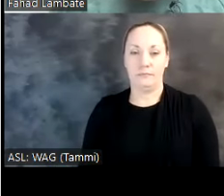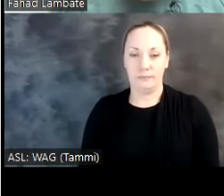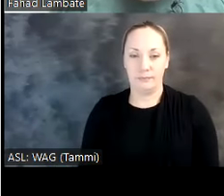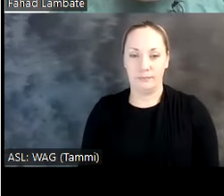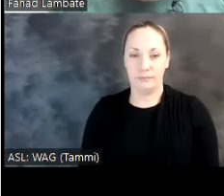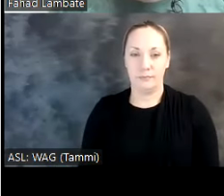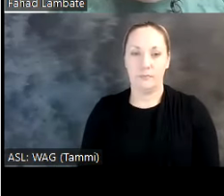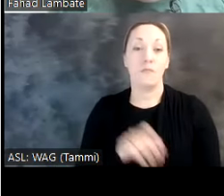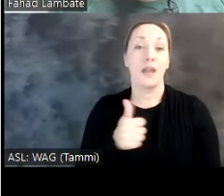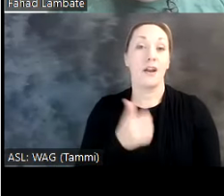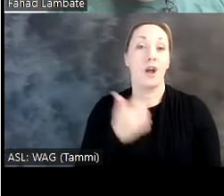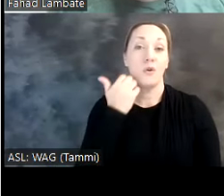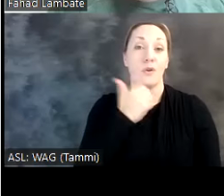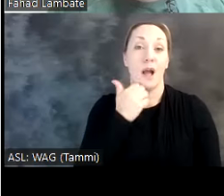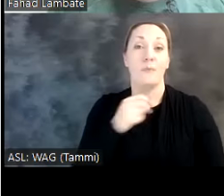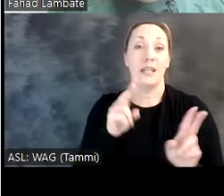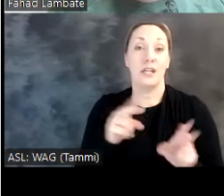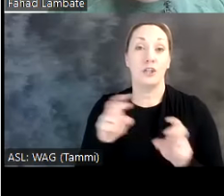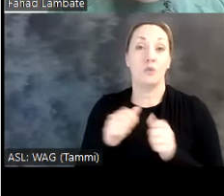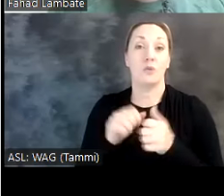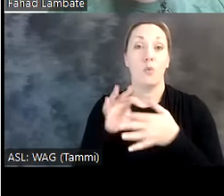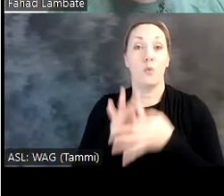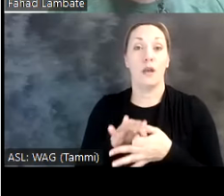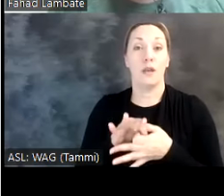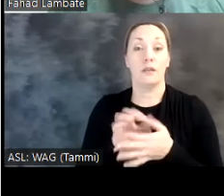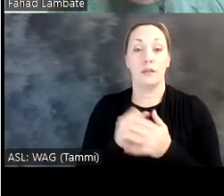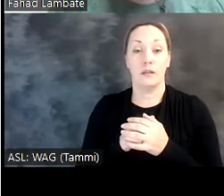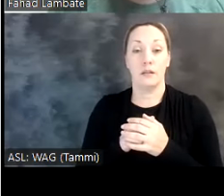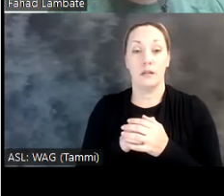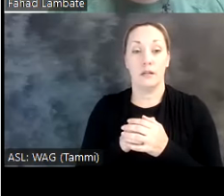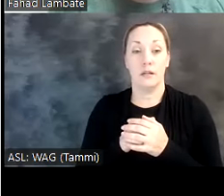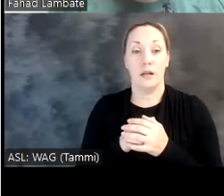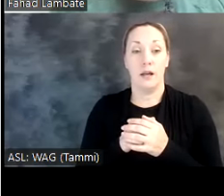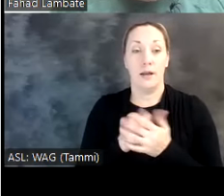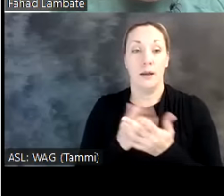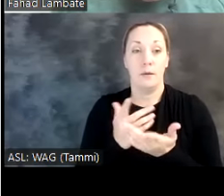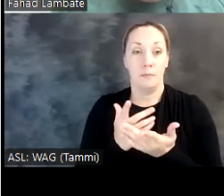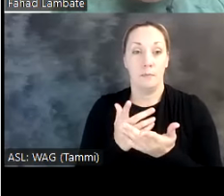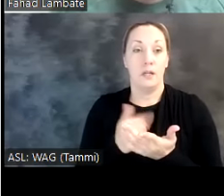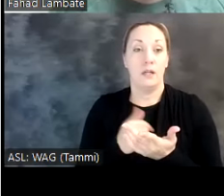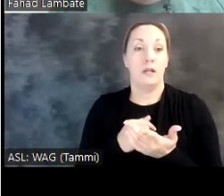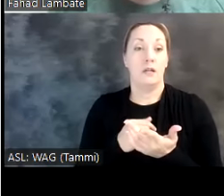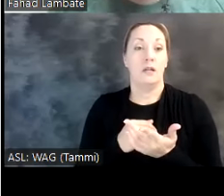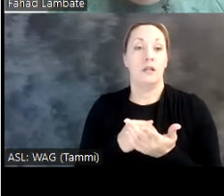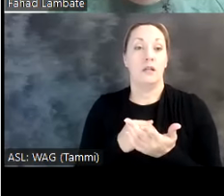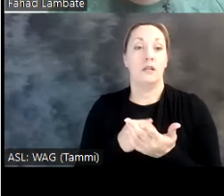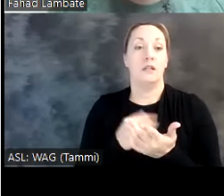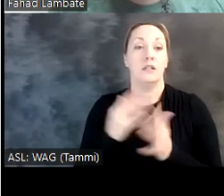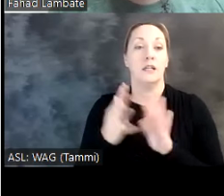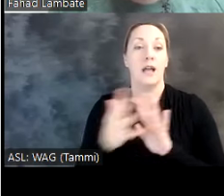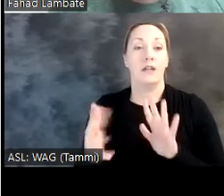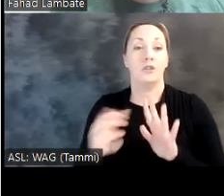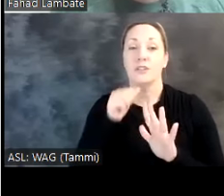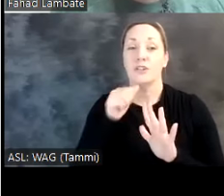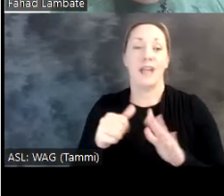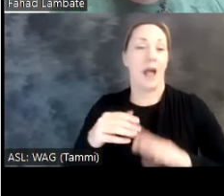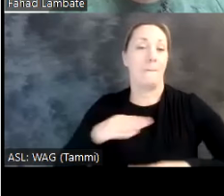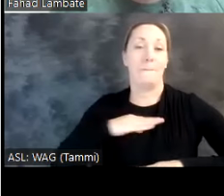Another common issue is with regards to color contrast fading or not meeting the 3:1 requirement as